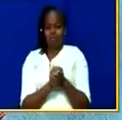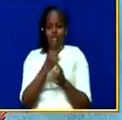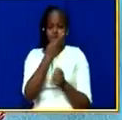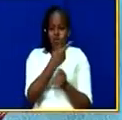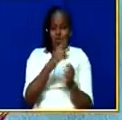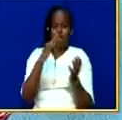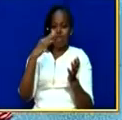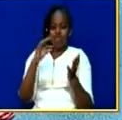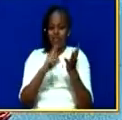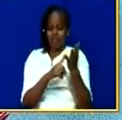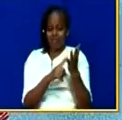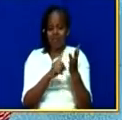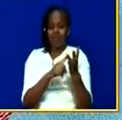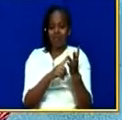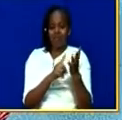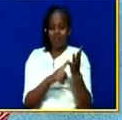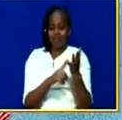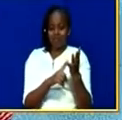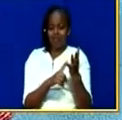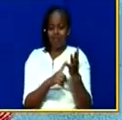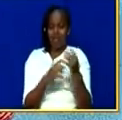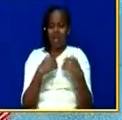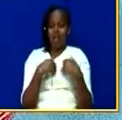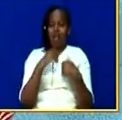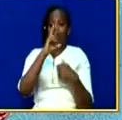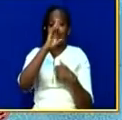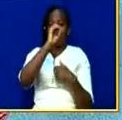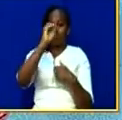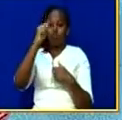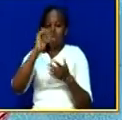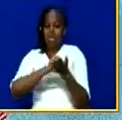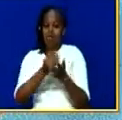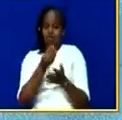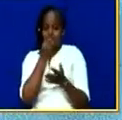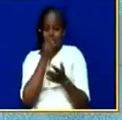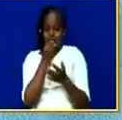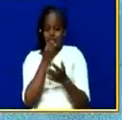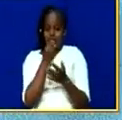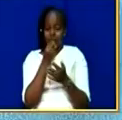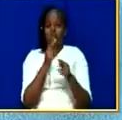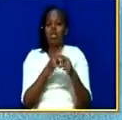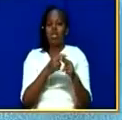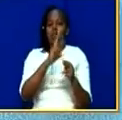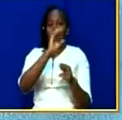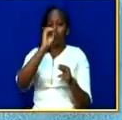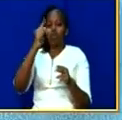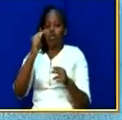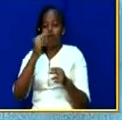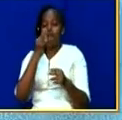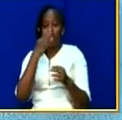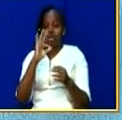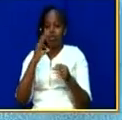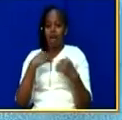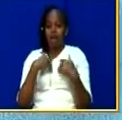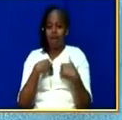vegetables. the vegetables, The roots that we eat. Yes. We call them the root vegetables. Uh-huh. And under that we had